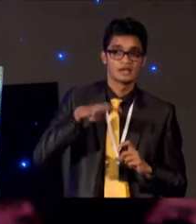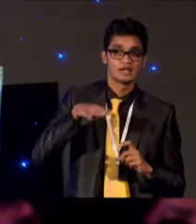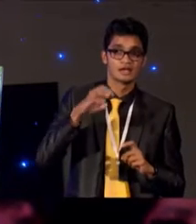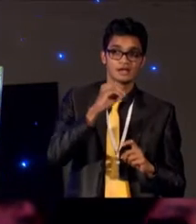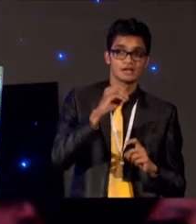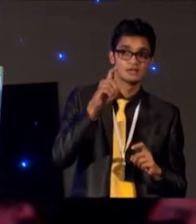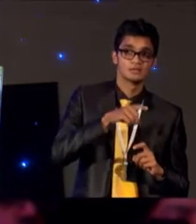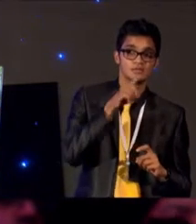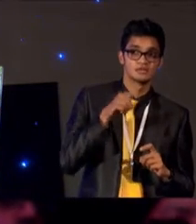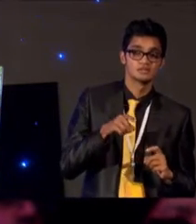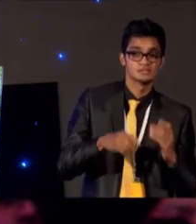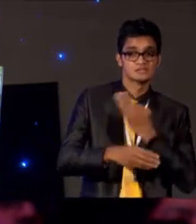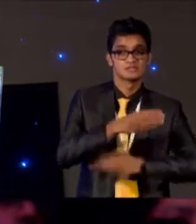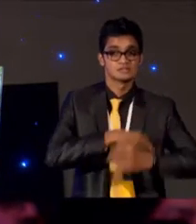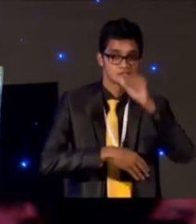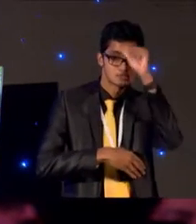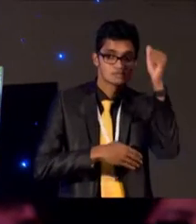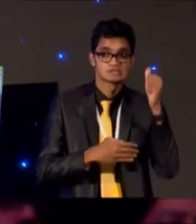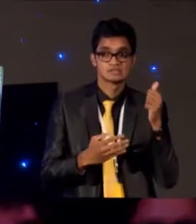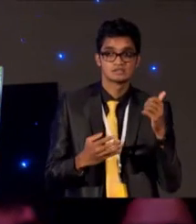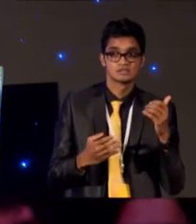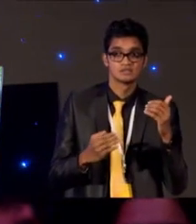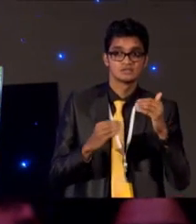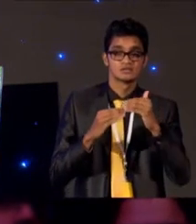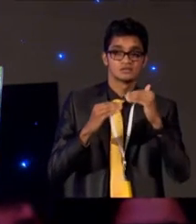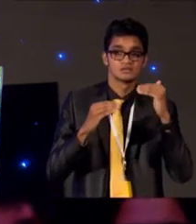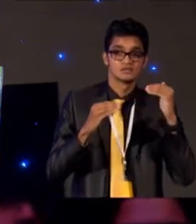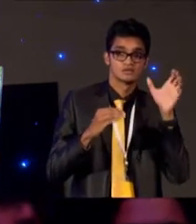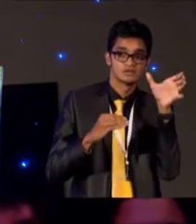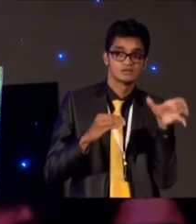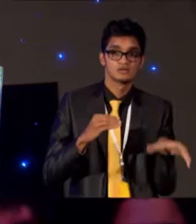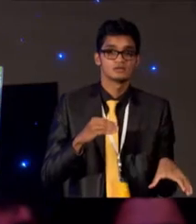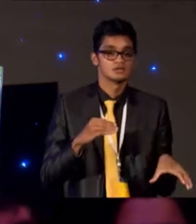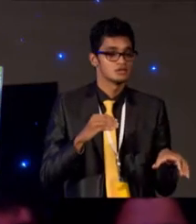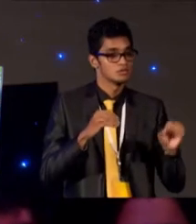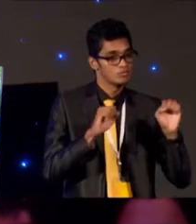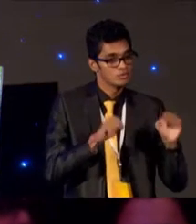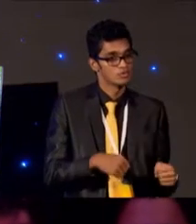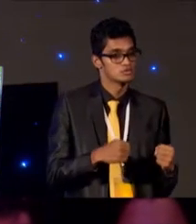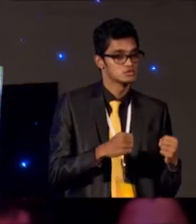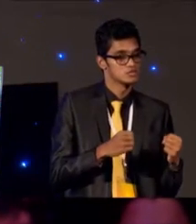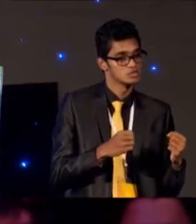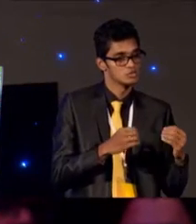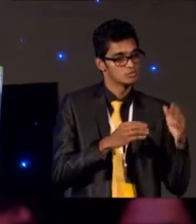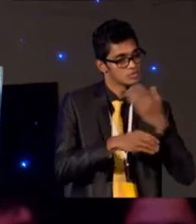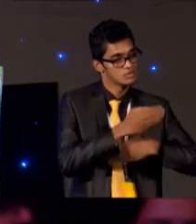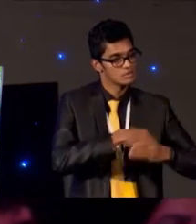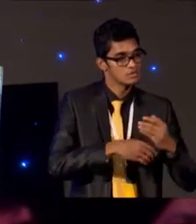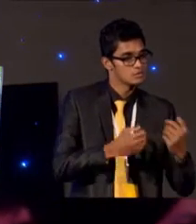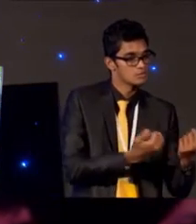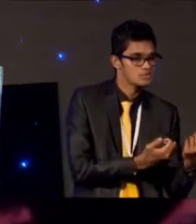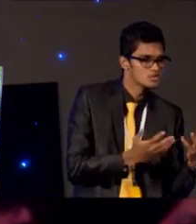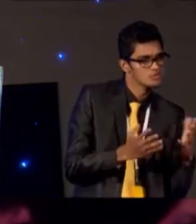of the disability in India falls under the preventable category. So not only